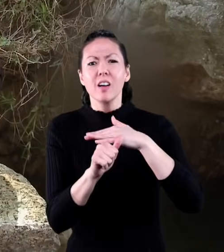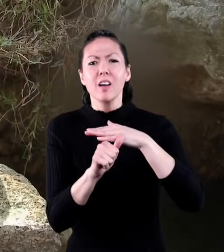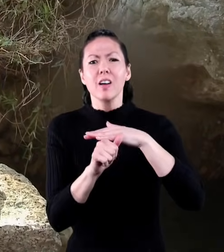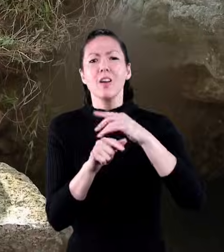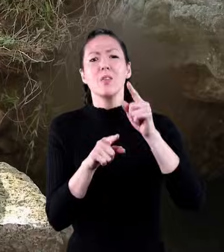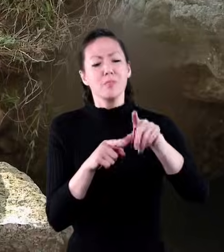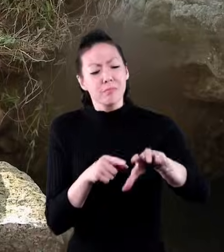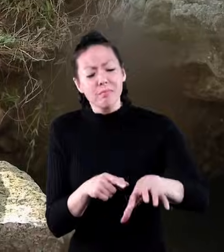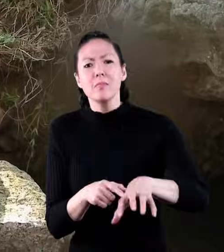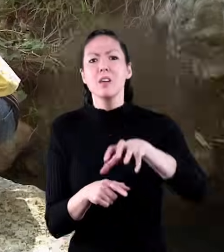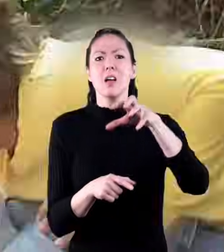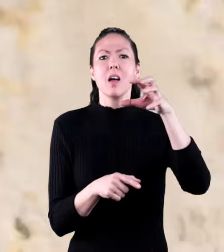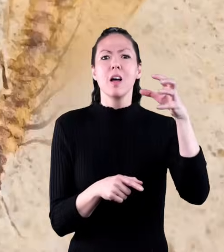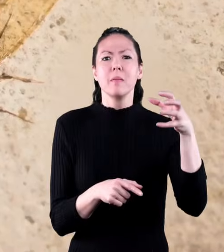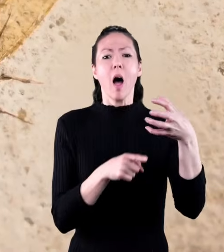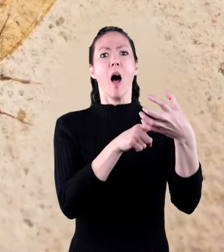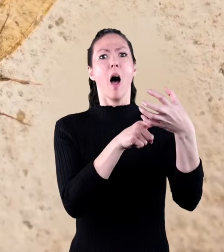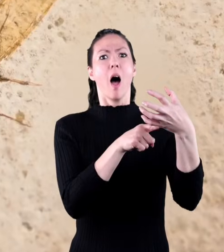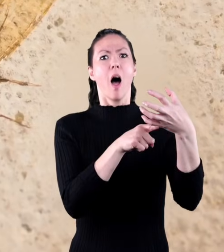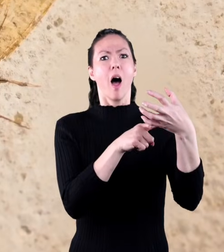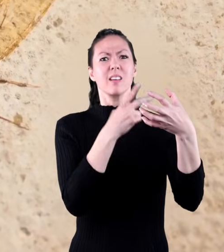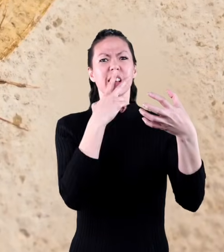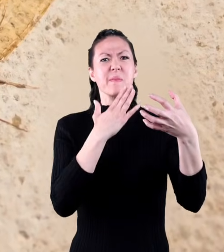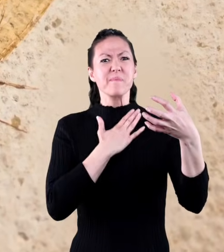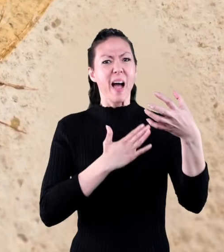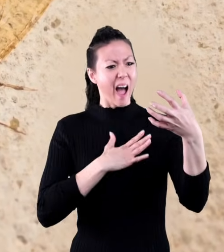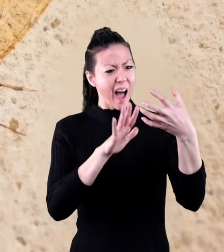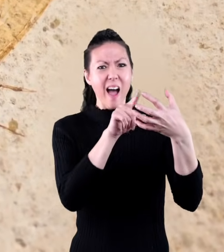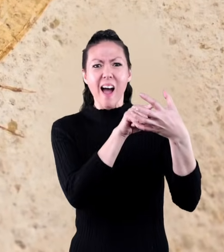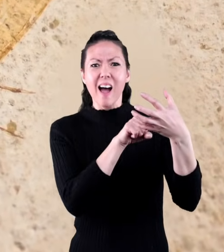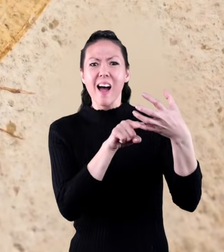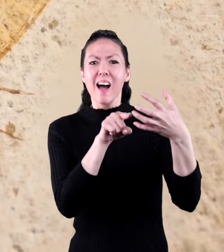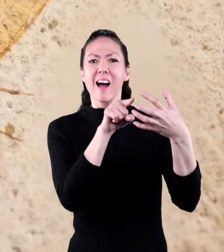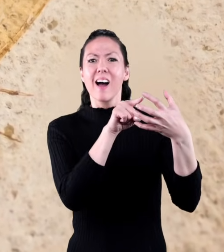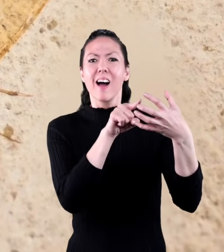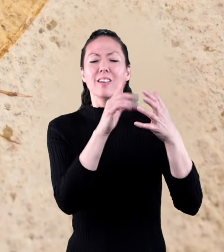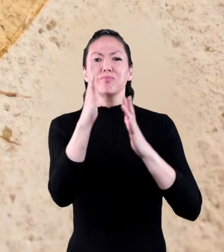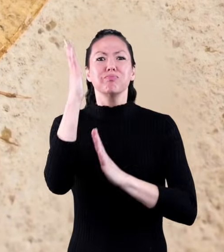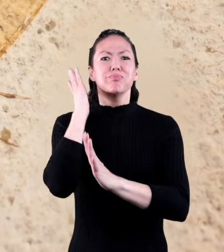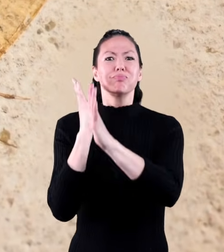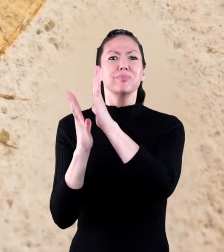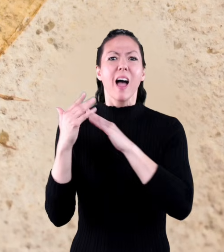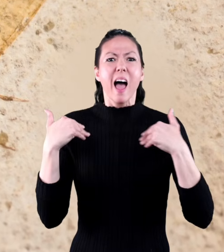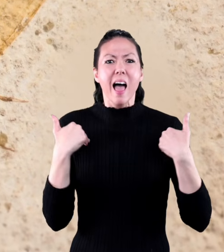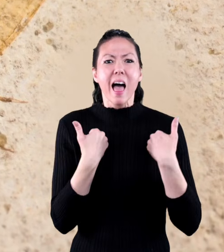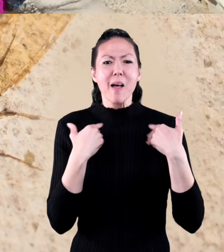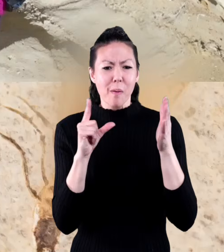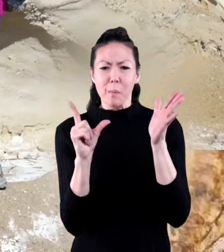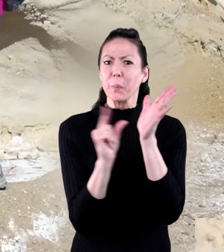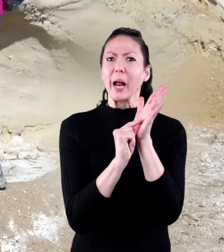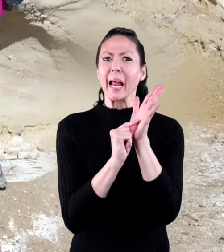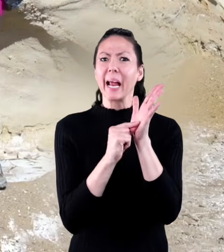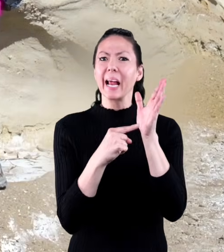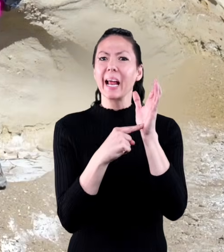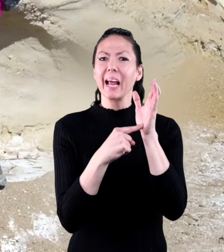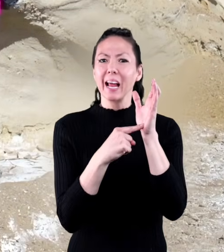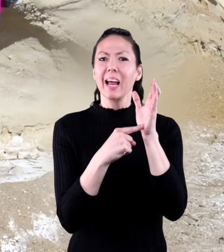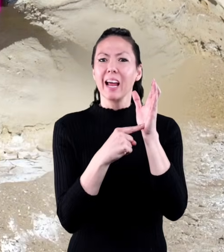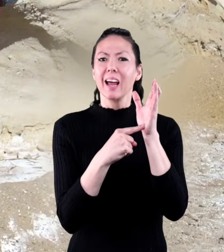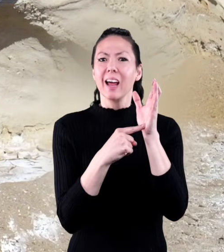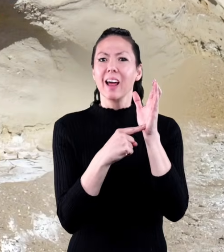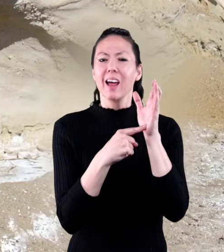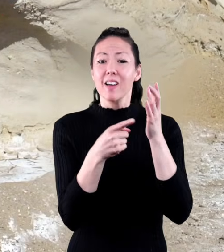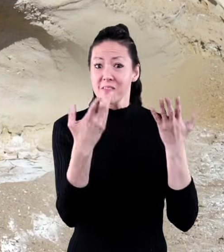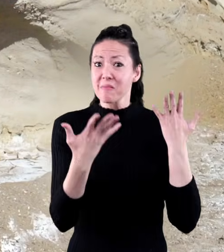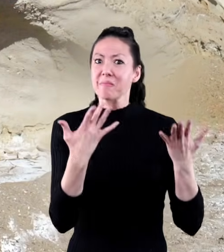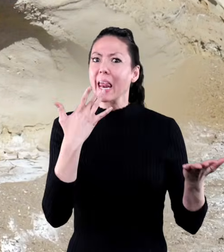when you went to pull that rock up, you found the impression of the body of an ancient animal embedded in it? If you have, then